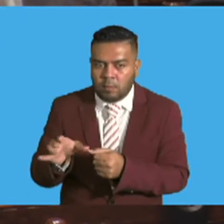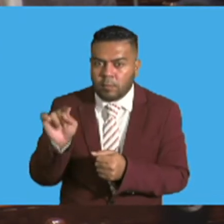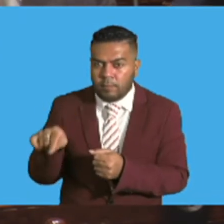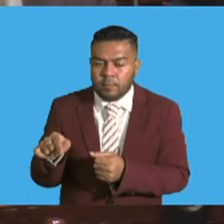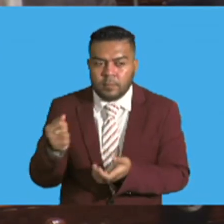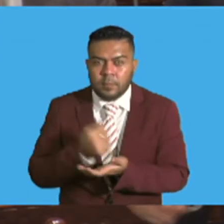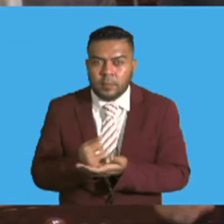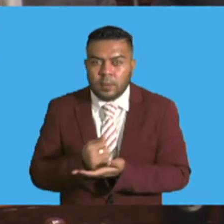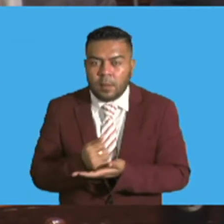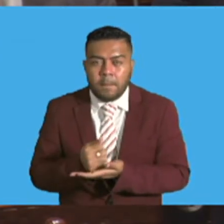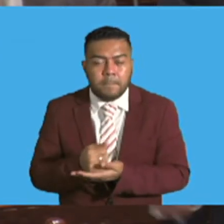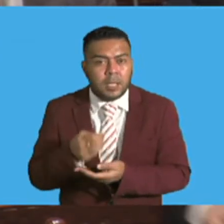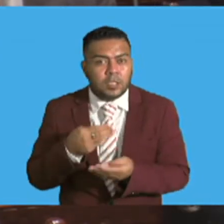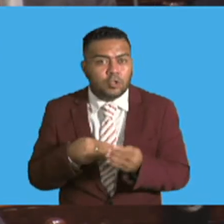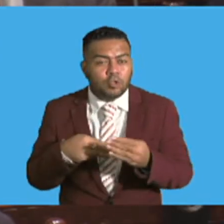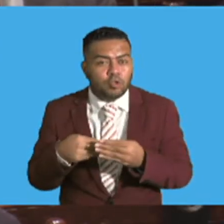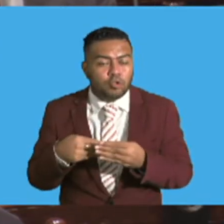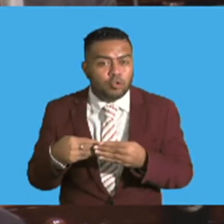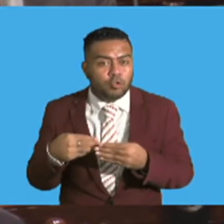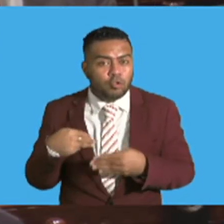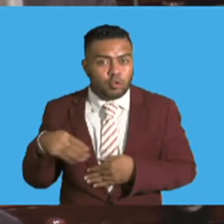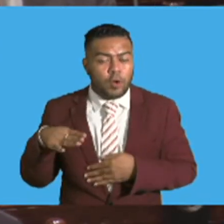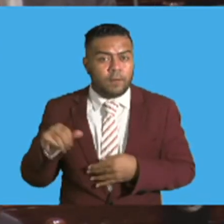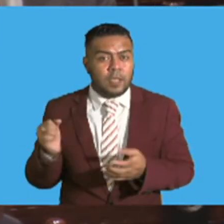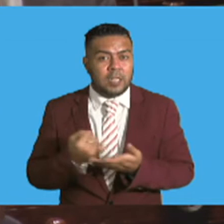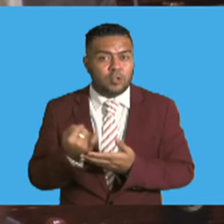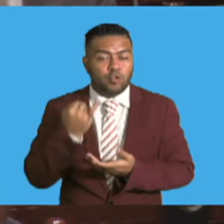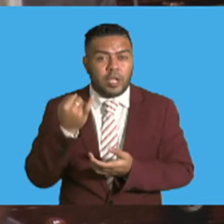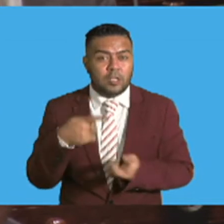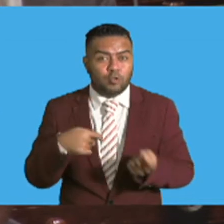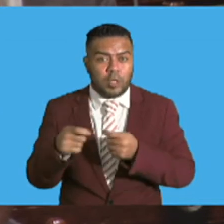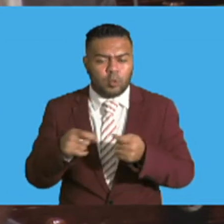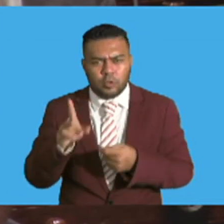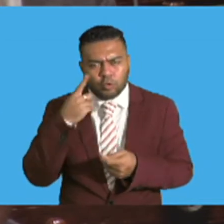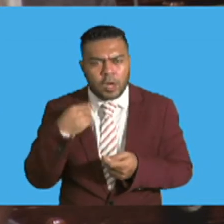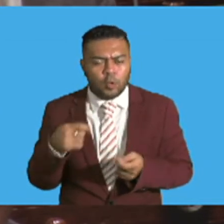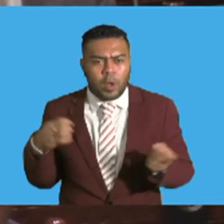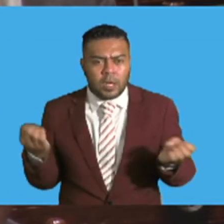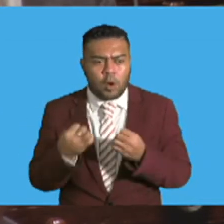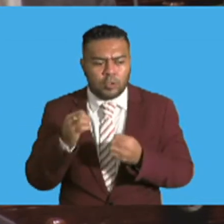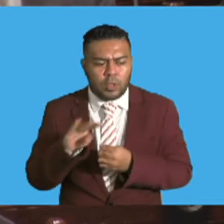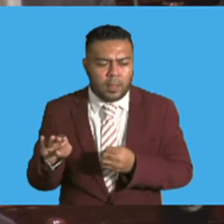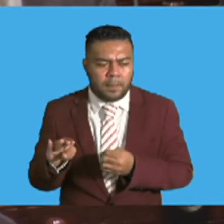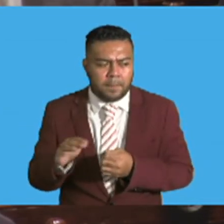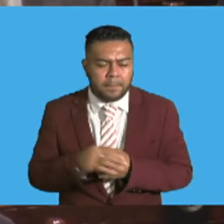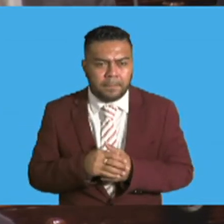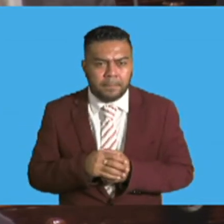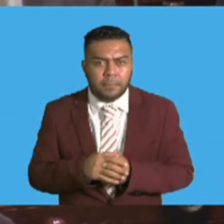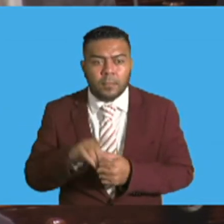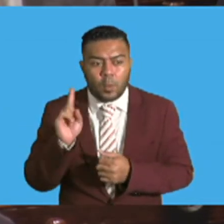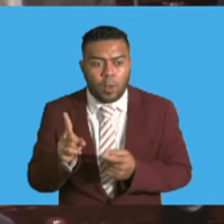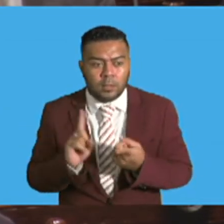through the Ministry of Industry and Trade, the YES program, etc., to try people to encourage them. Now, I'd like to highlight a couple of them. One of